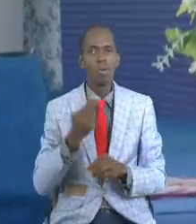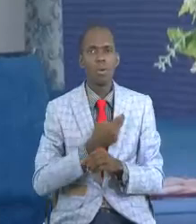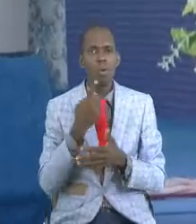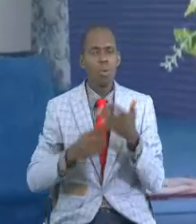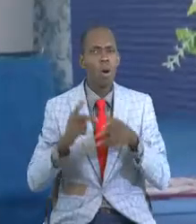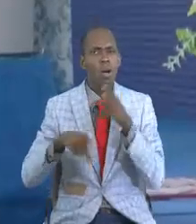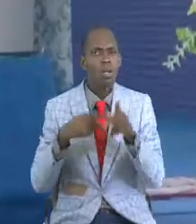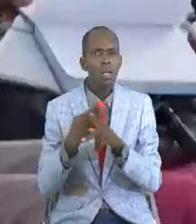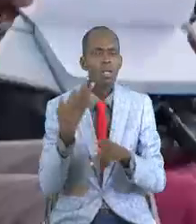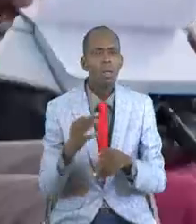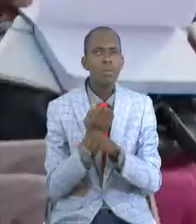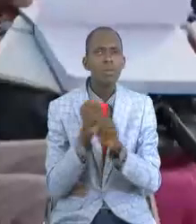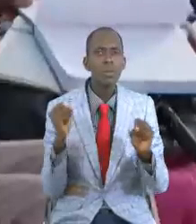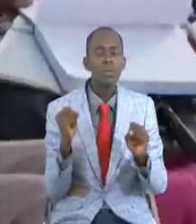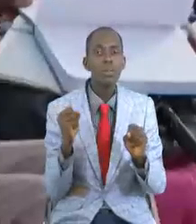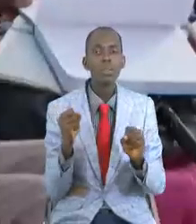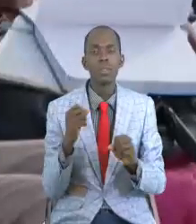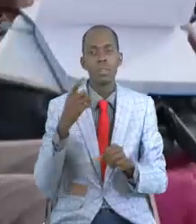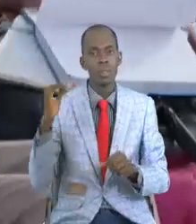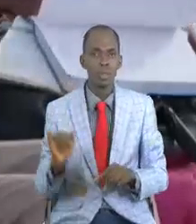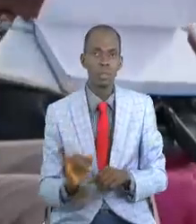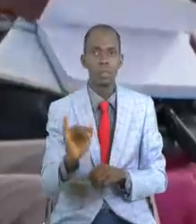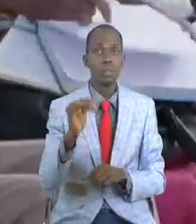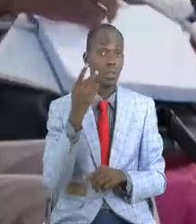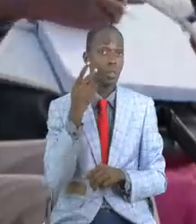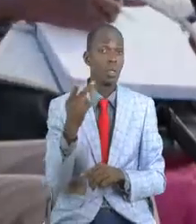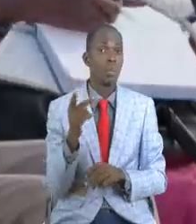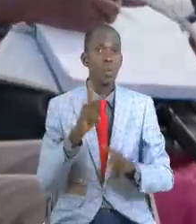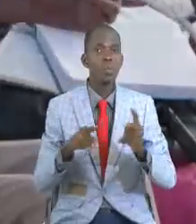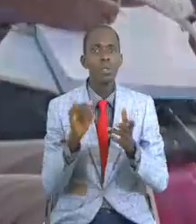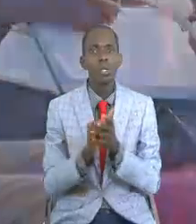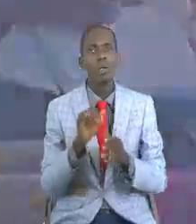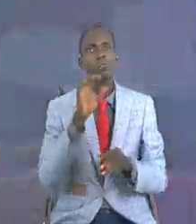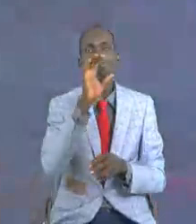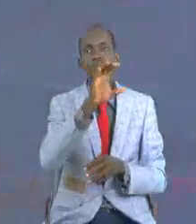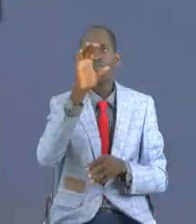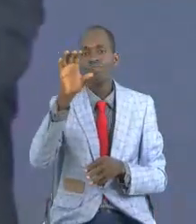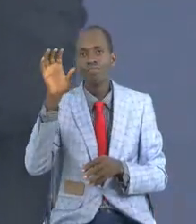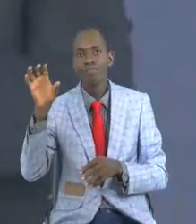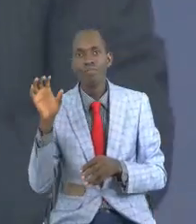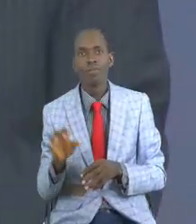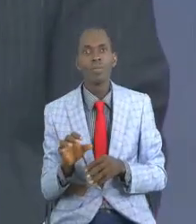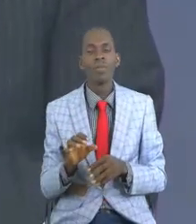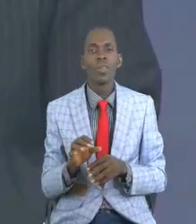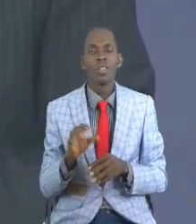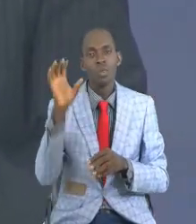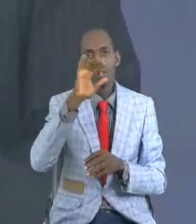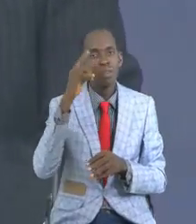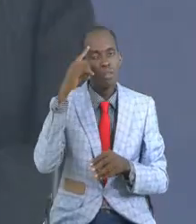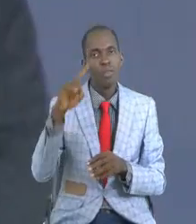redemption? You see, people who go about redemption, temporary